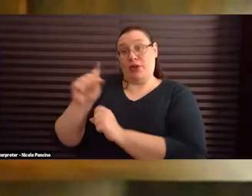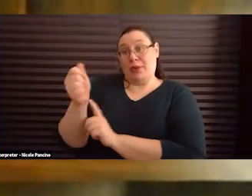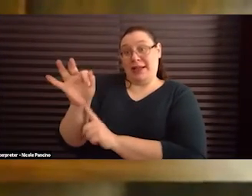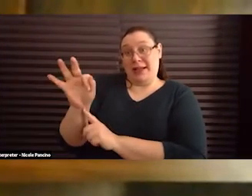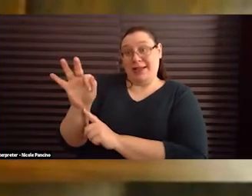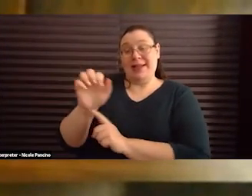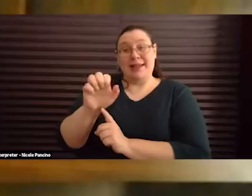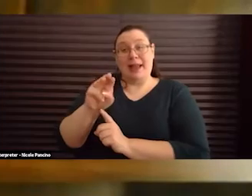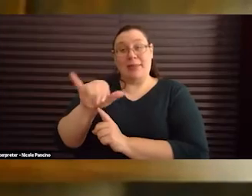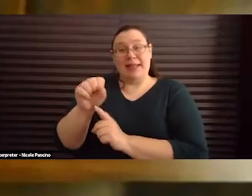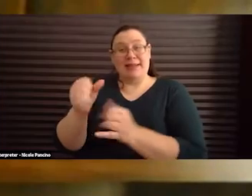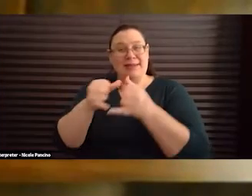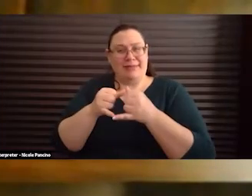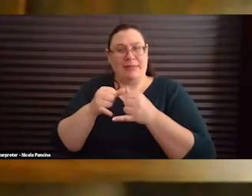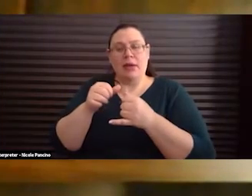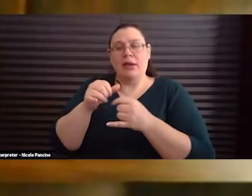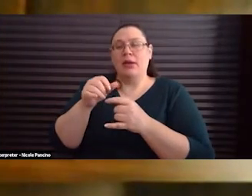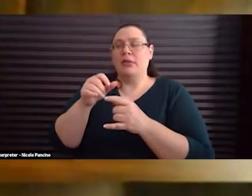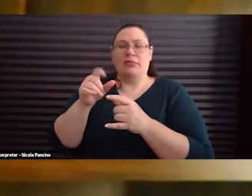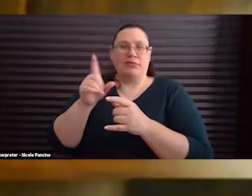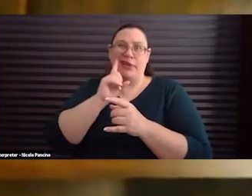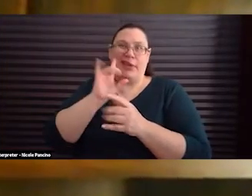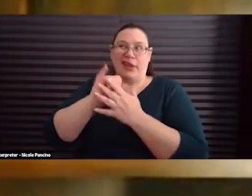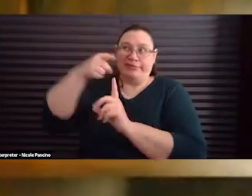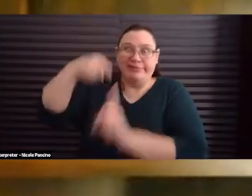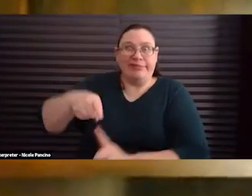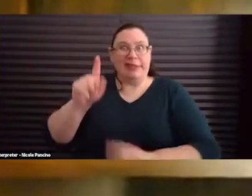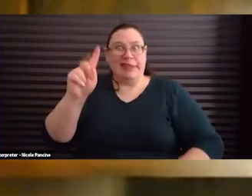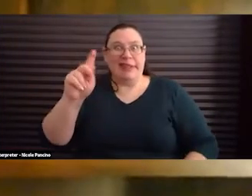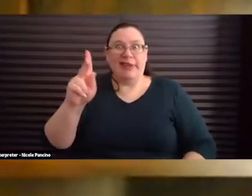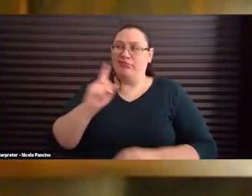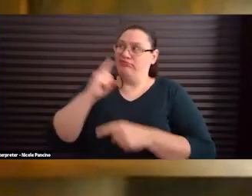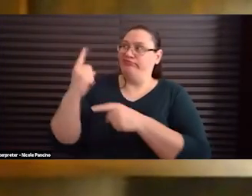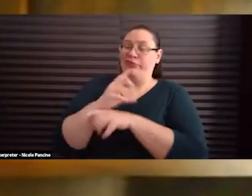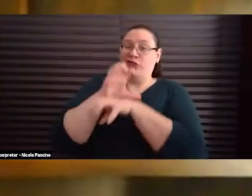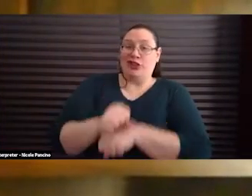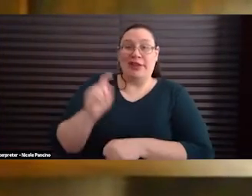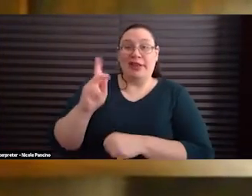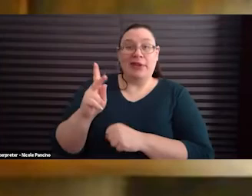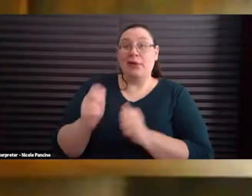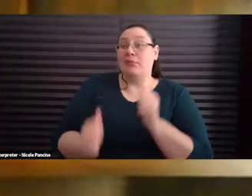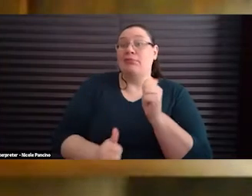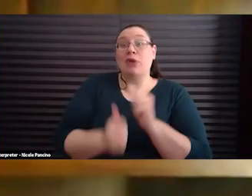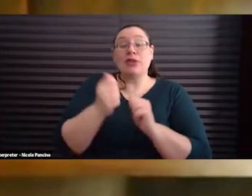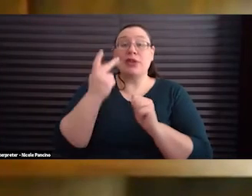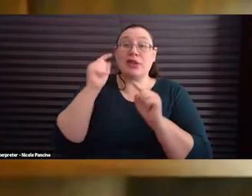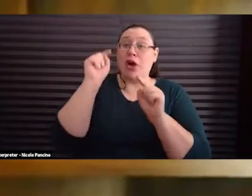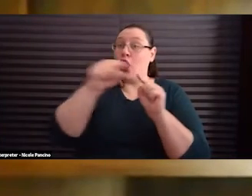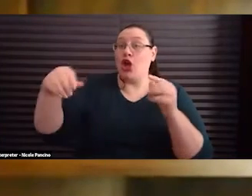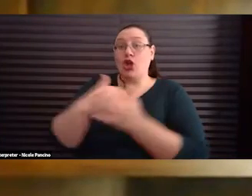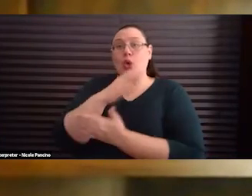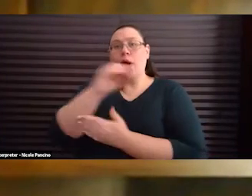Emmys, which was at the center of television, traditional television, was dominated by these new Silicon Valley companies.